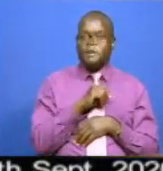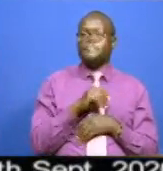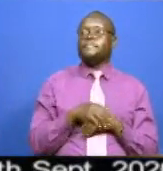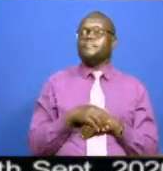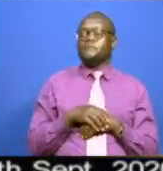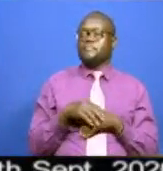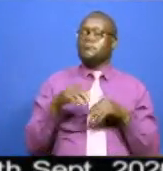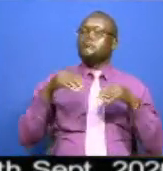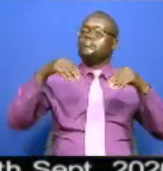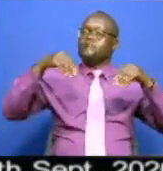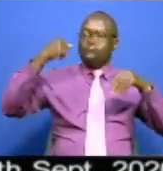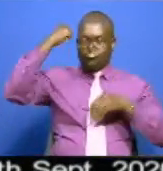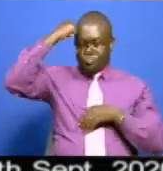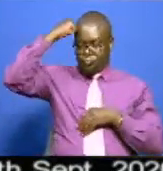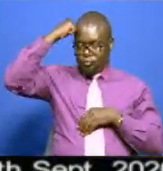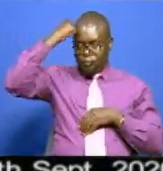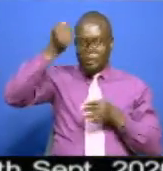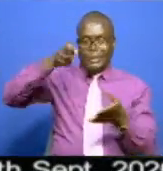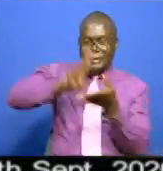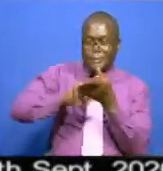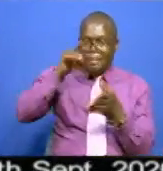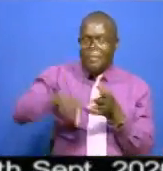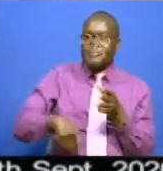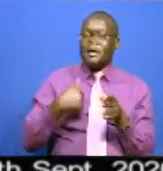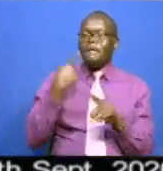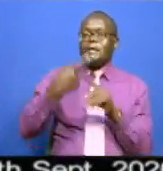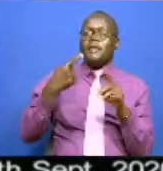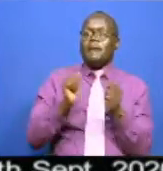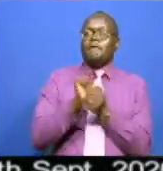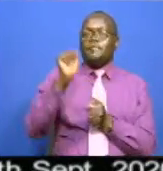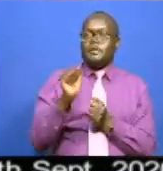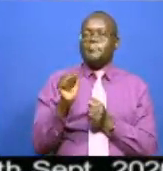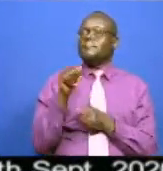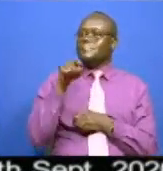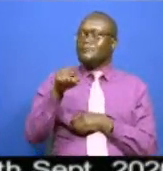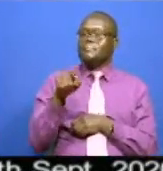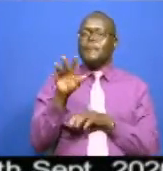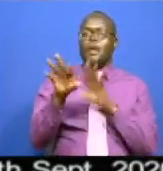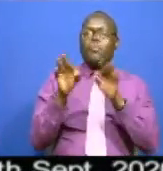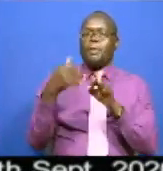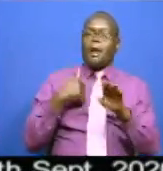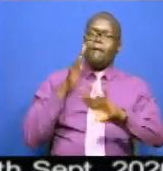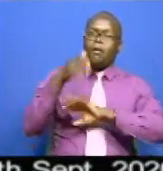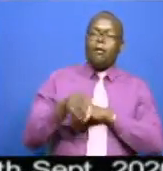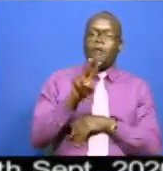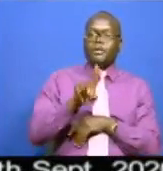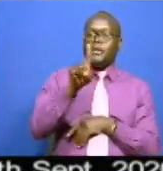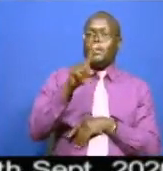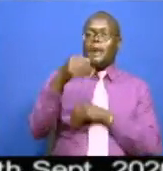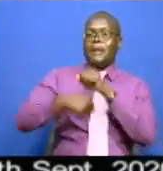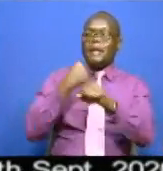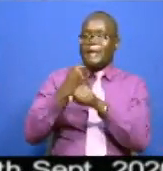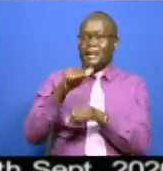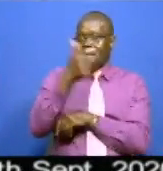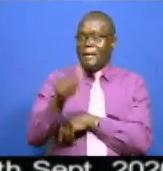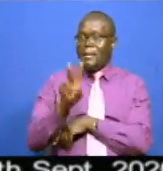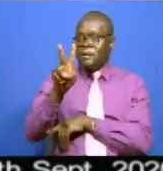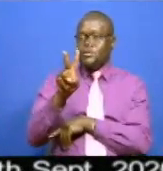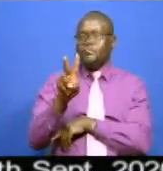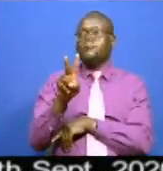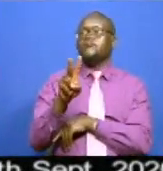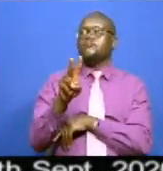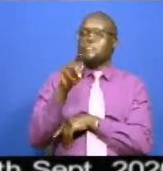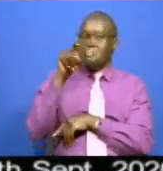the qualification for the registrar is to be at least 15 years, the registrar nominee has 21 years. For the other two, we've recommended